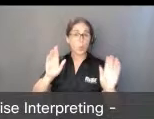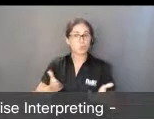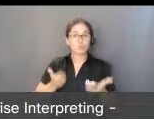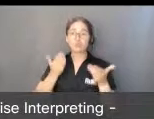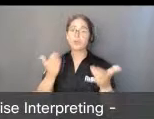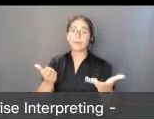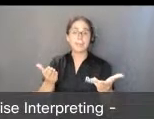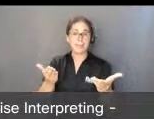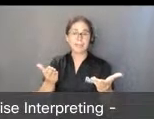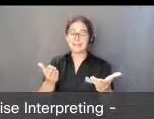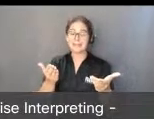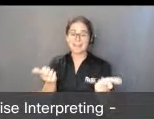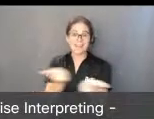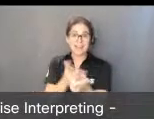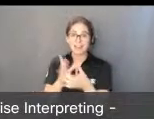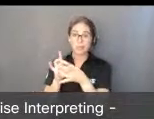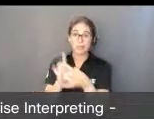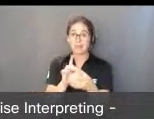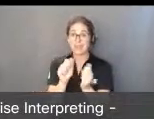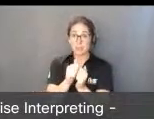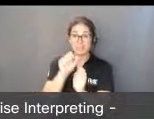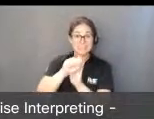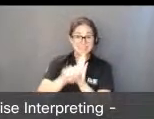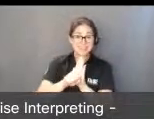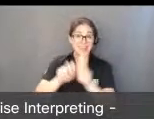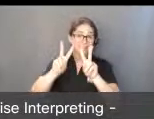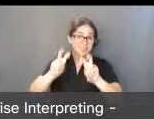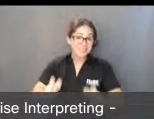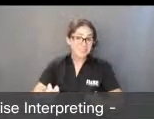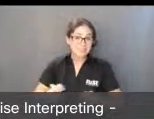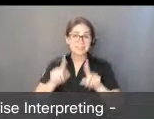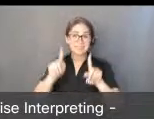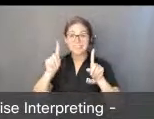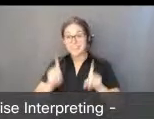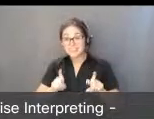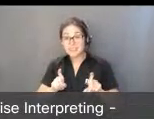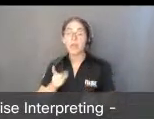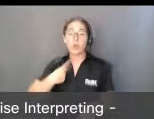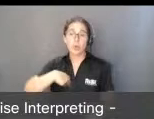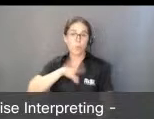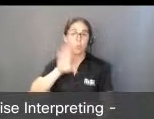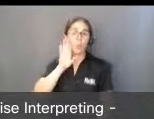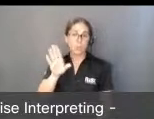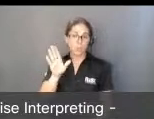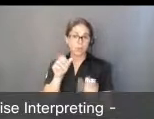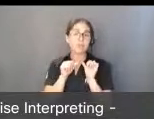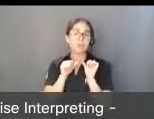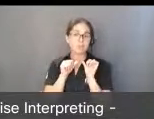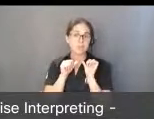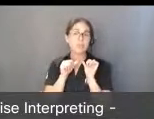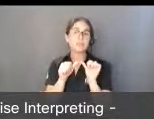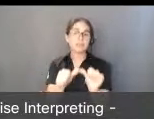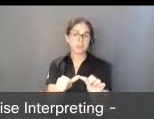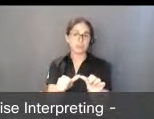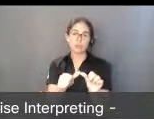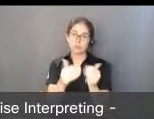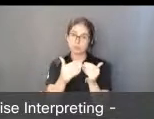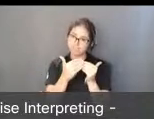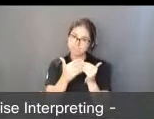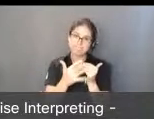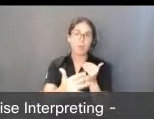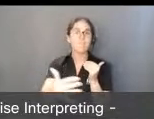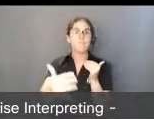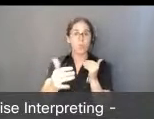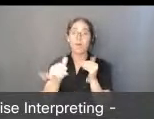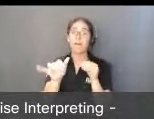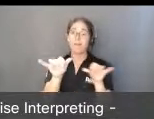to assessments at this point. So we will continue to go forward as if